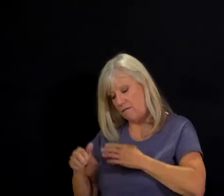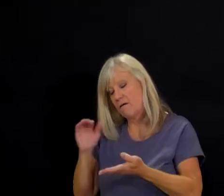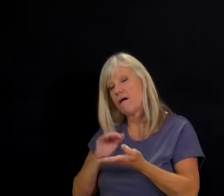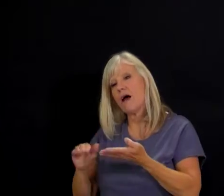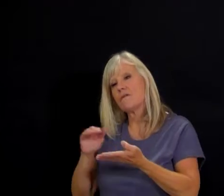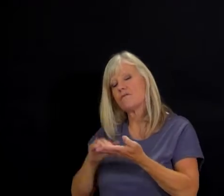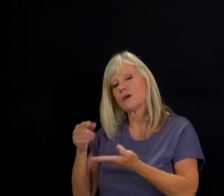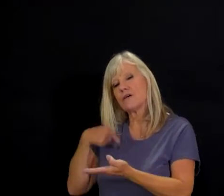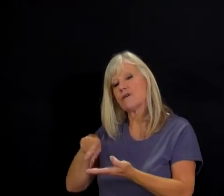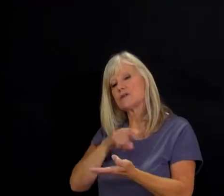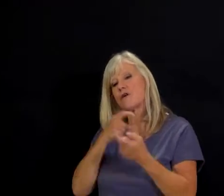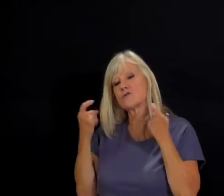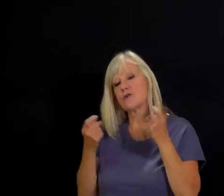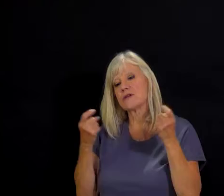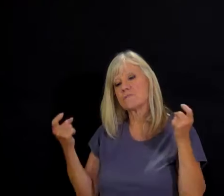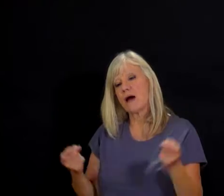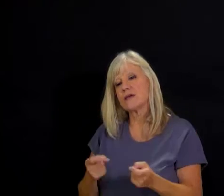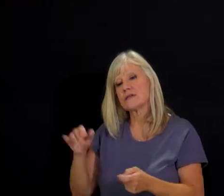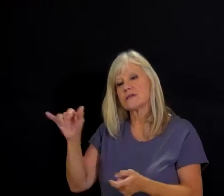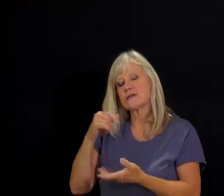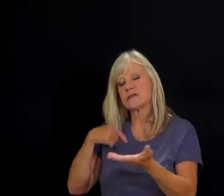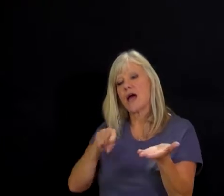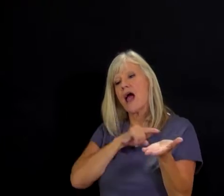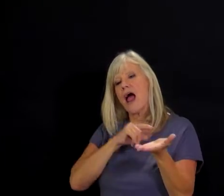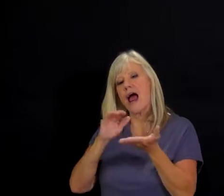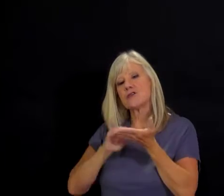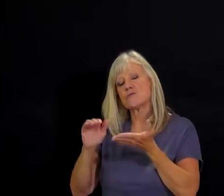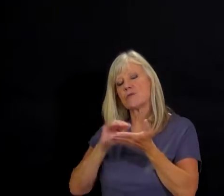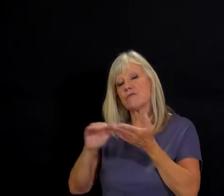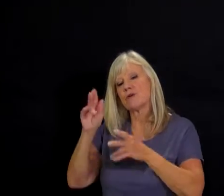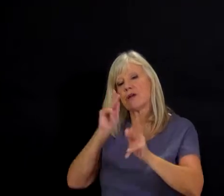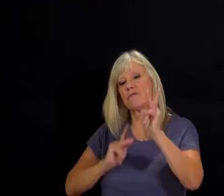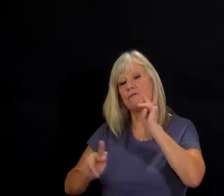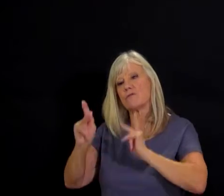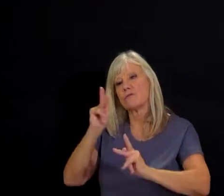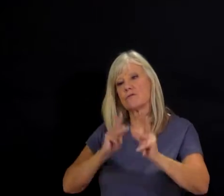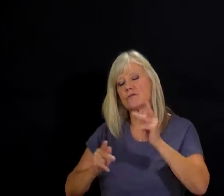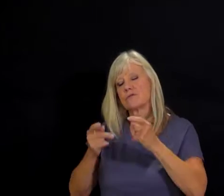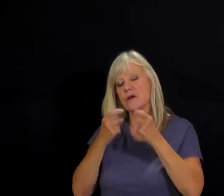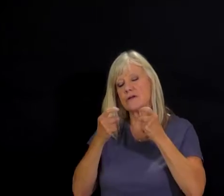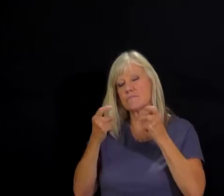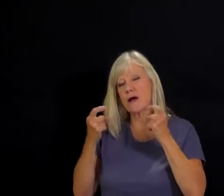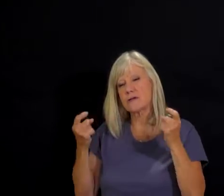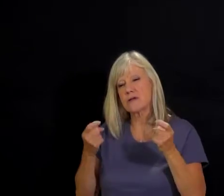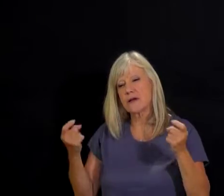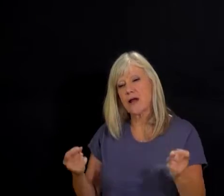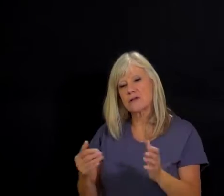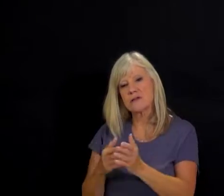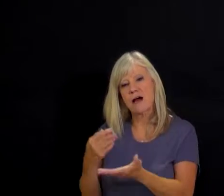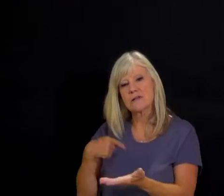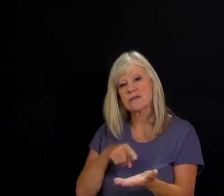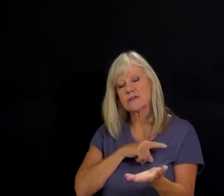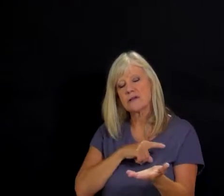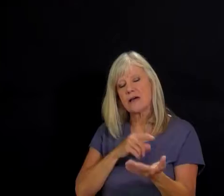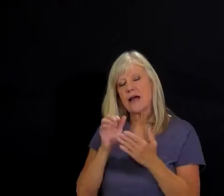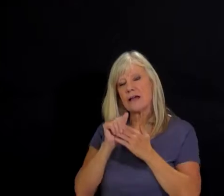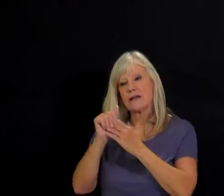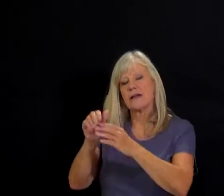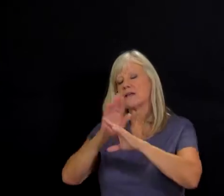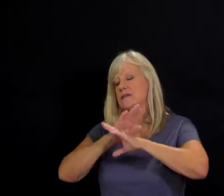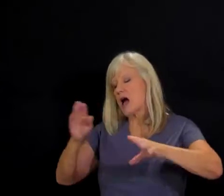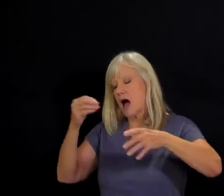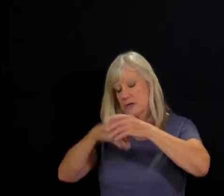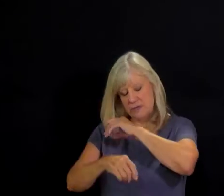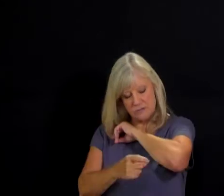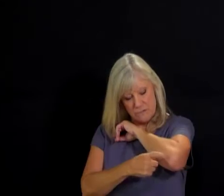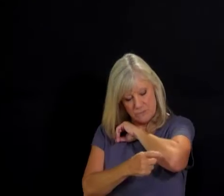bread, and forgive us our trespasses, as we forgive those who trespass against us. And lead